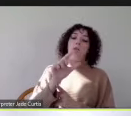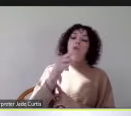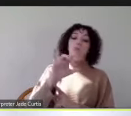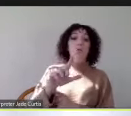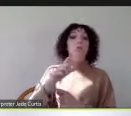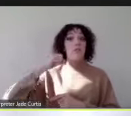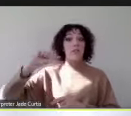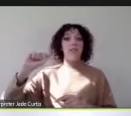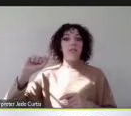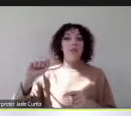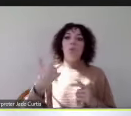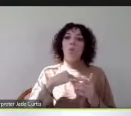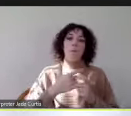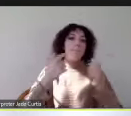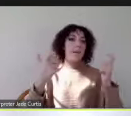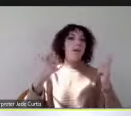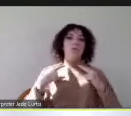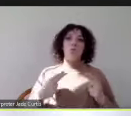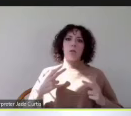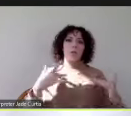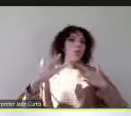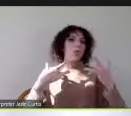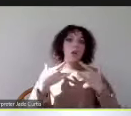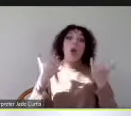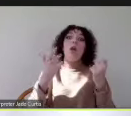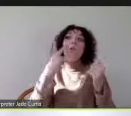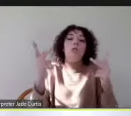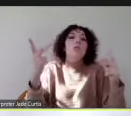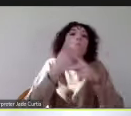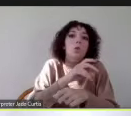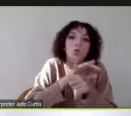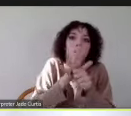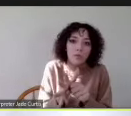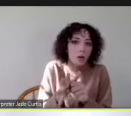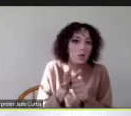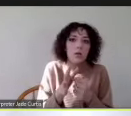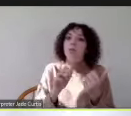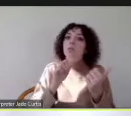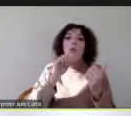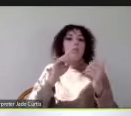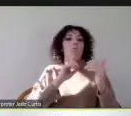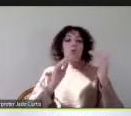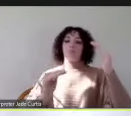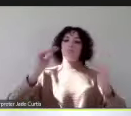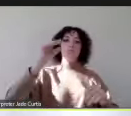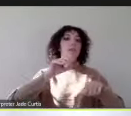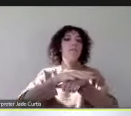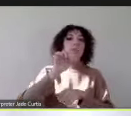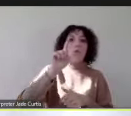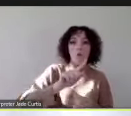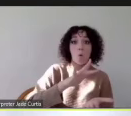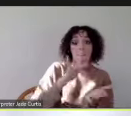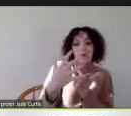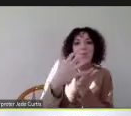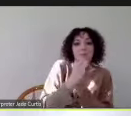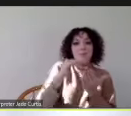be exacerbated by the COVID-19 pandemic, disproportionately affecting low and middle income communities.